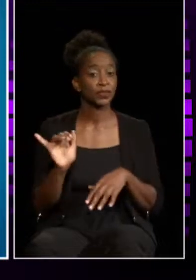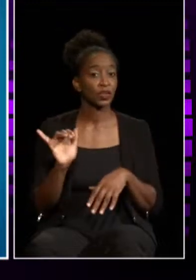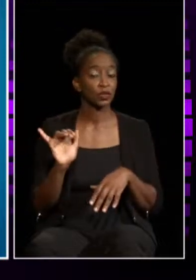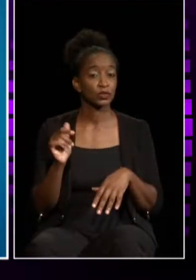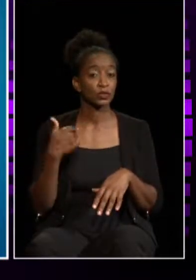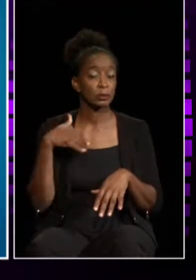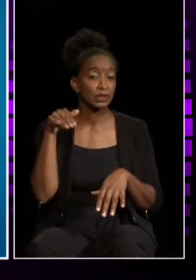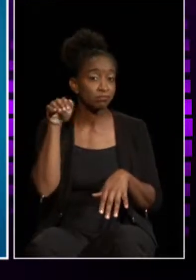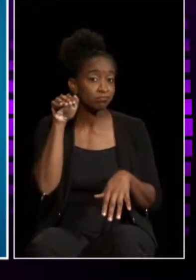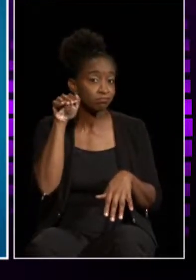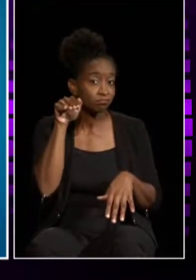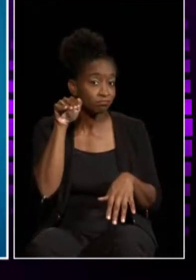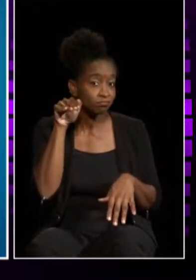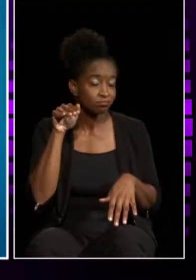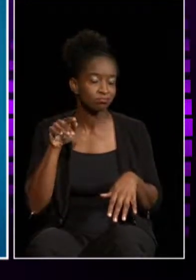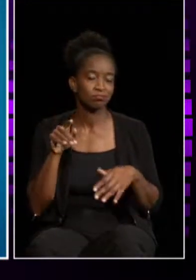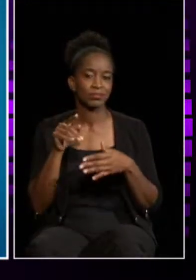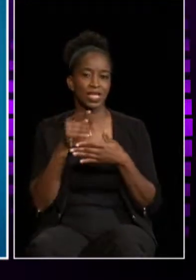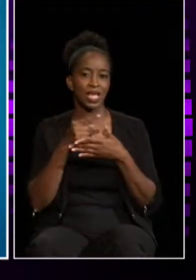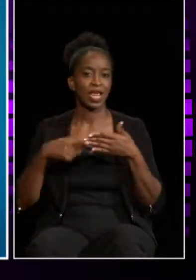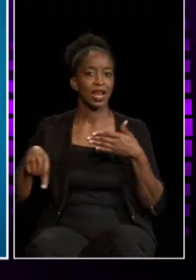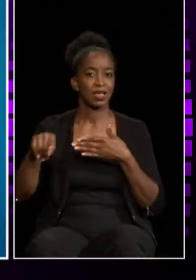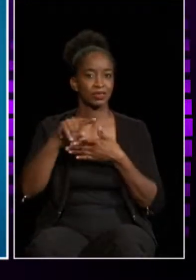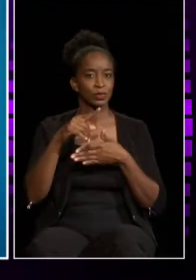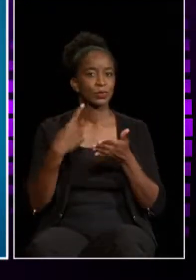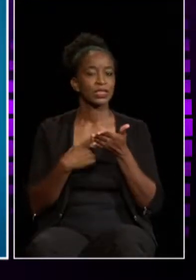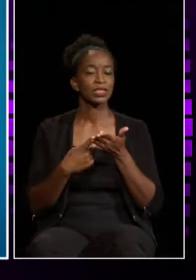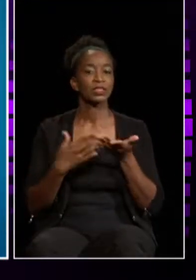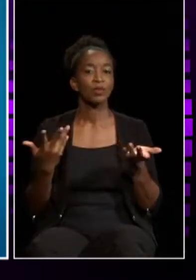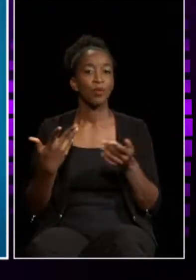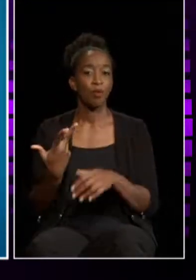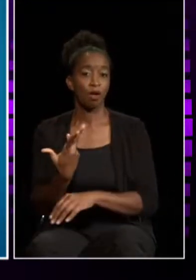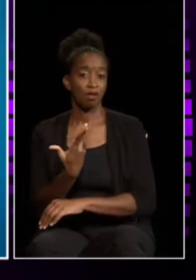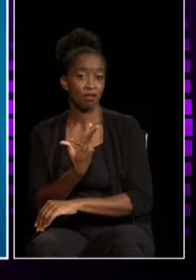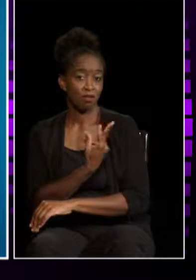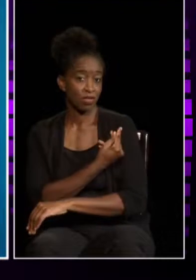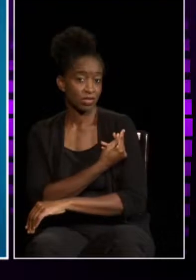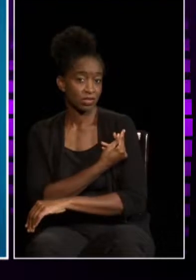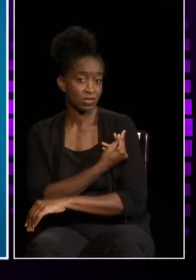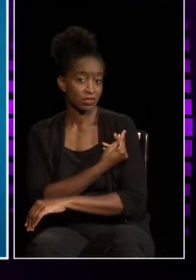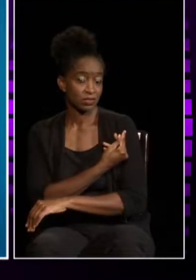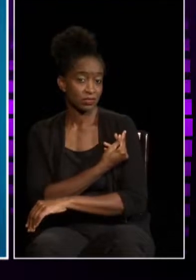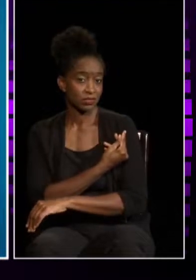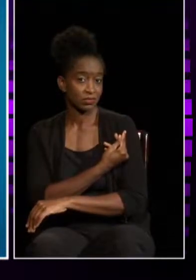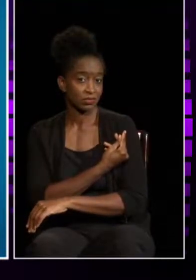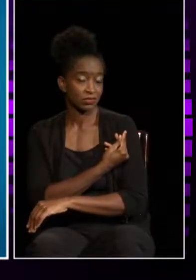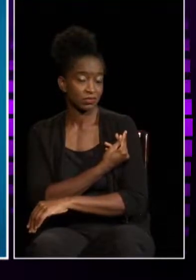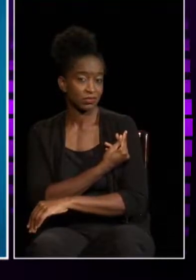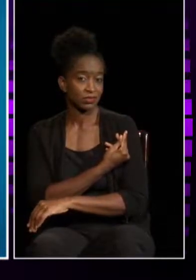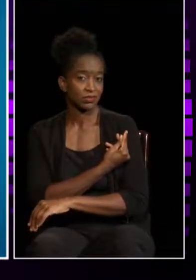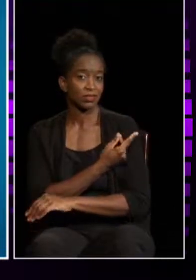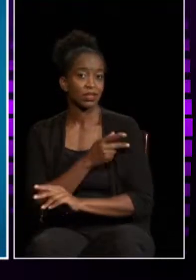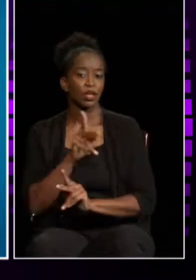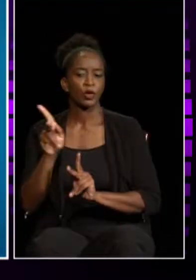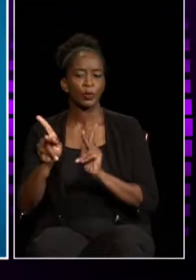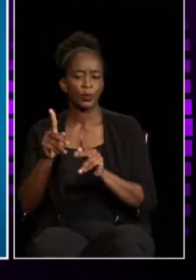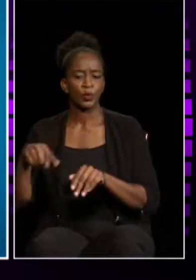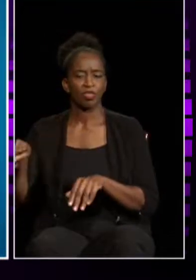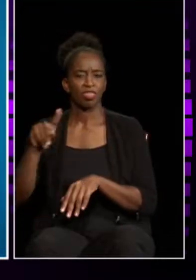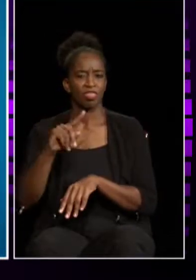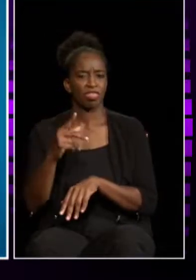you to understand that next week's topic is about vaccinations and how Barbadian citizens feel about the